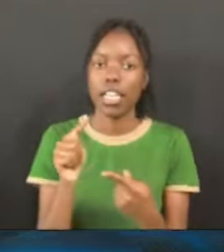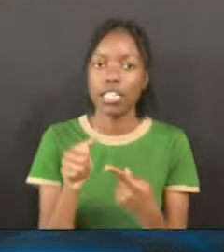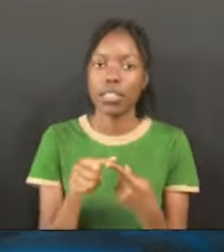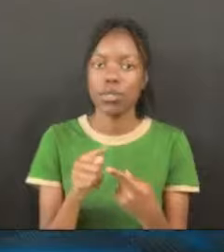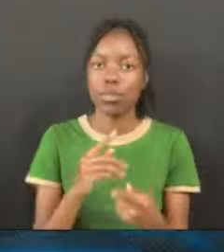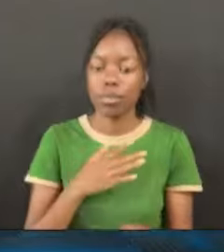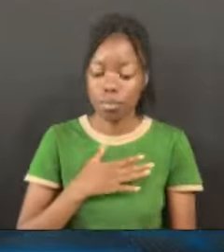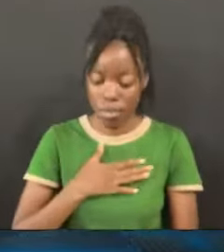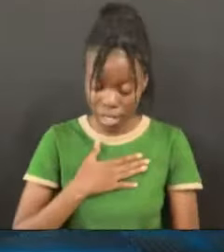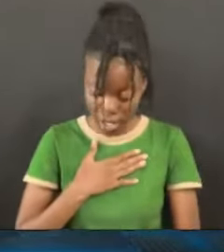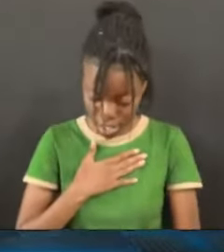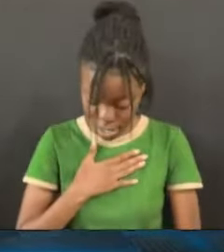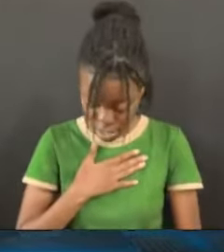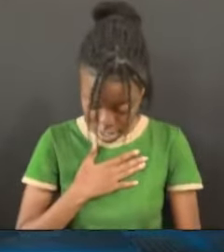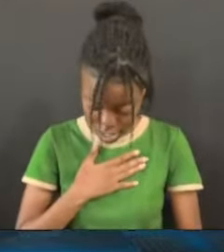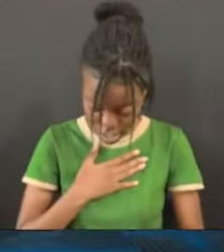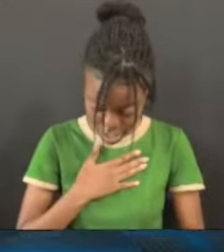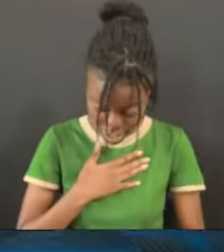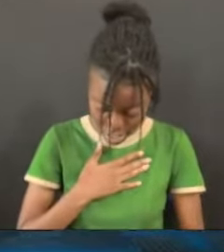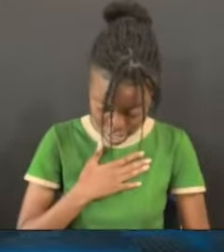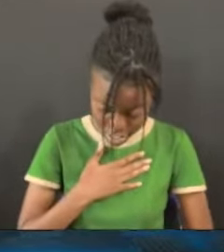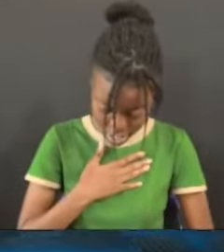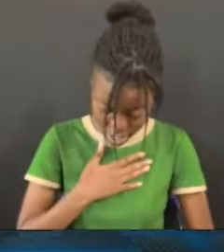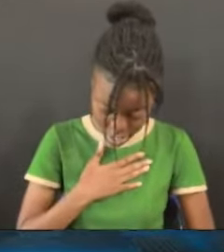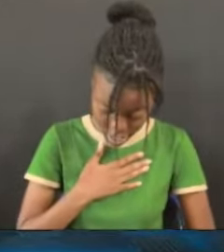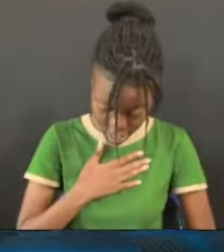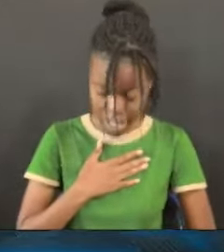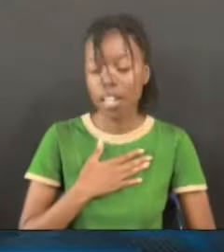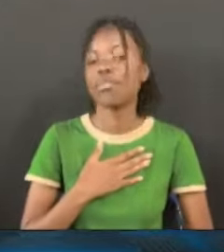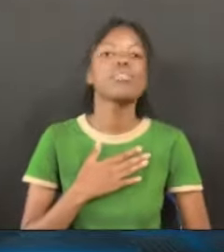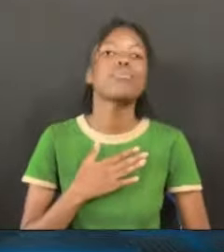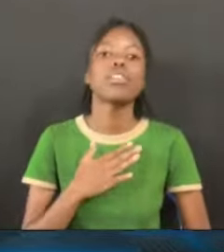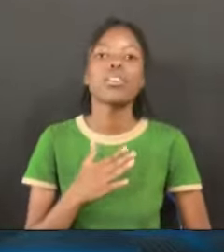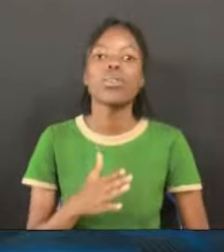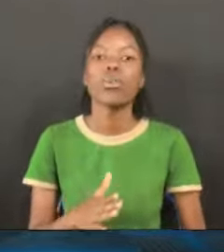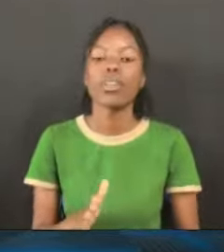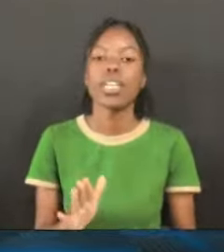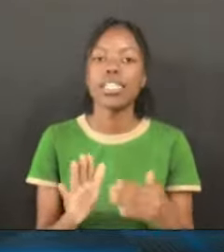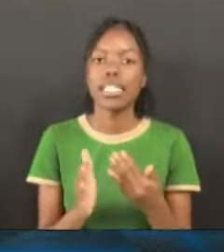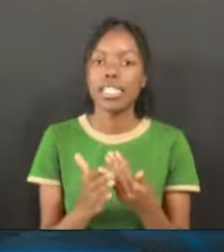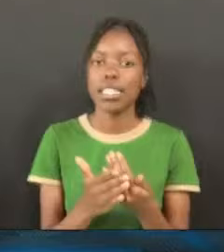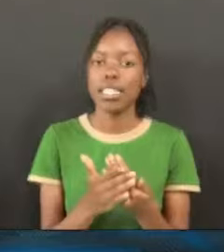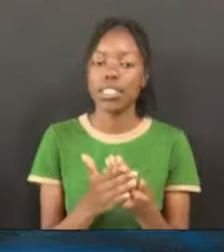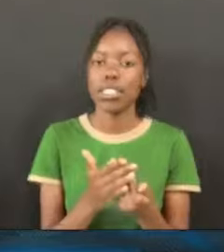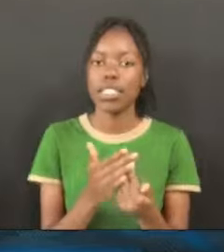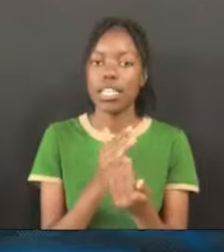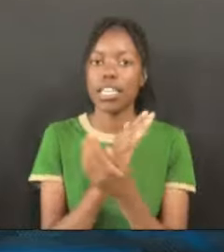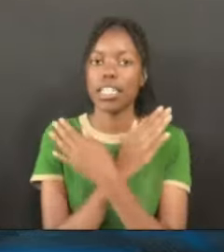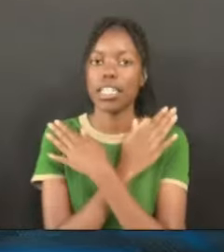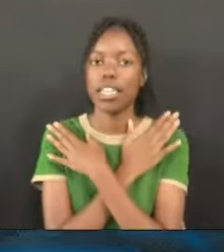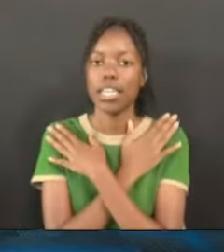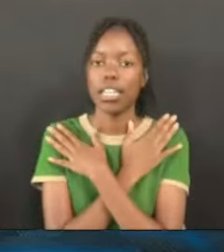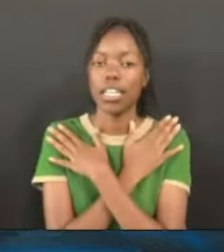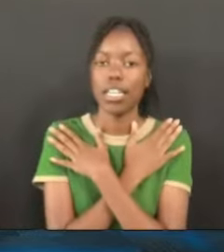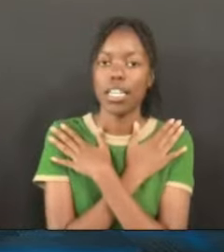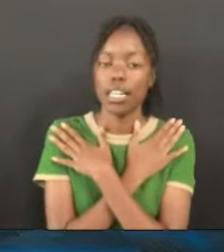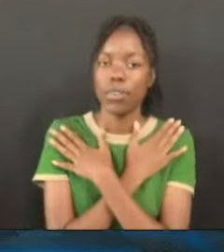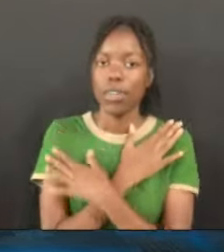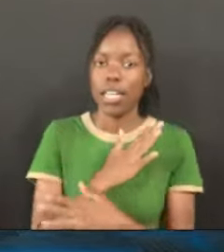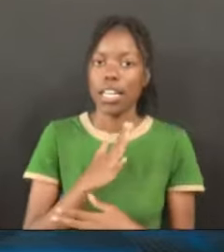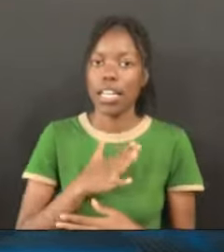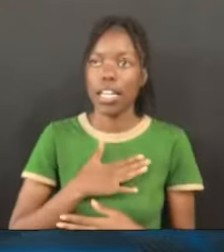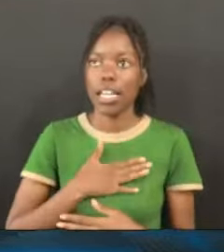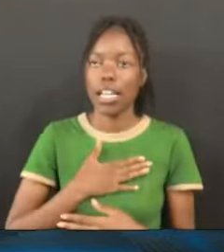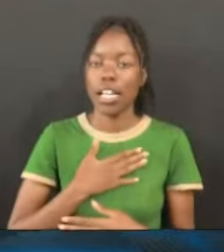dear to me. He loves me with such tender love,